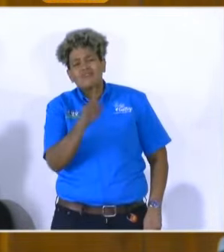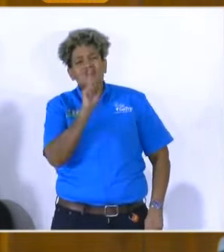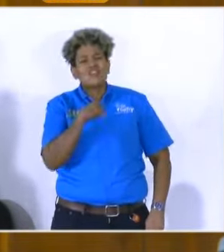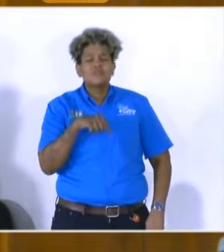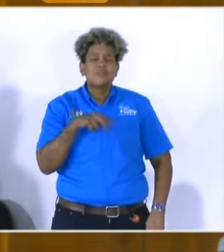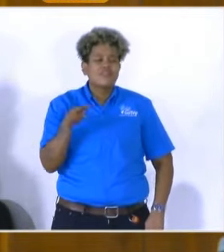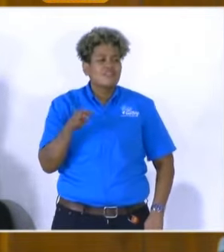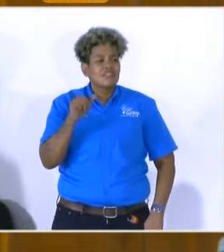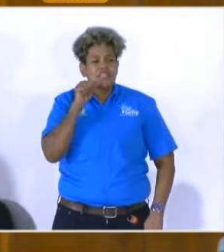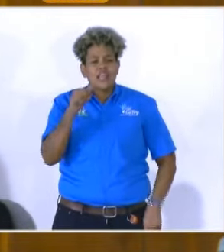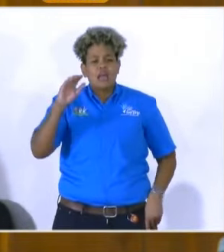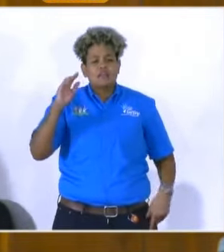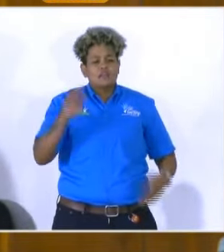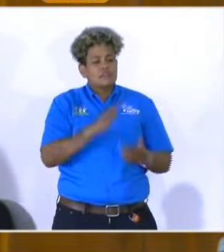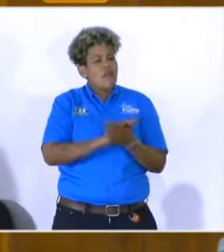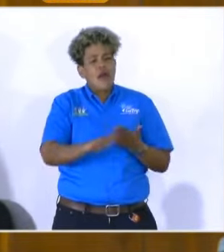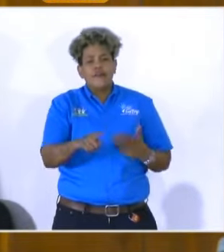wasn't very gracious,